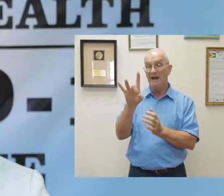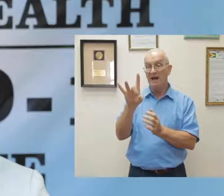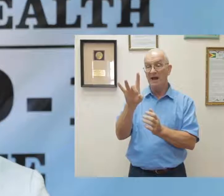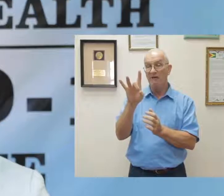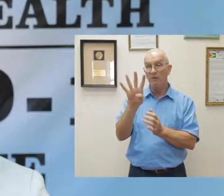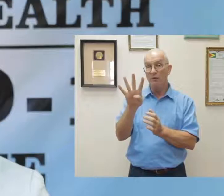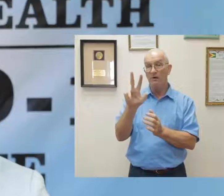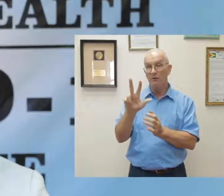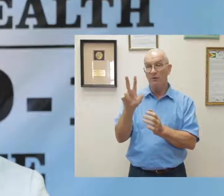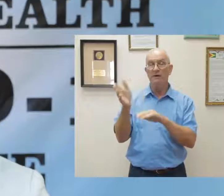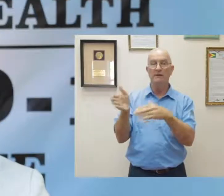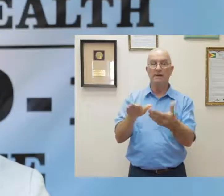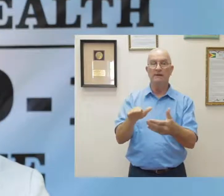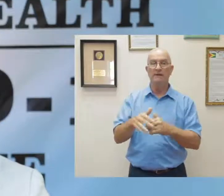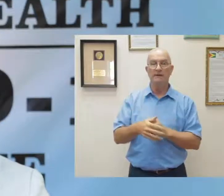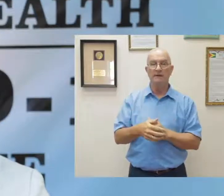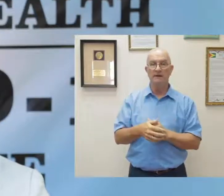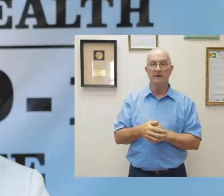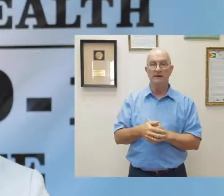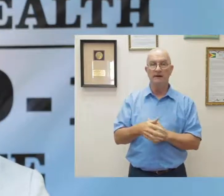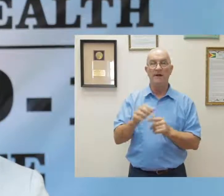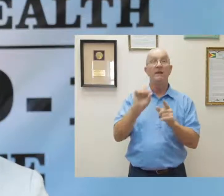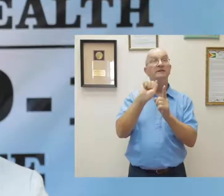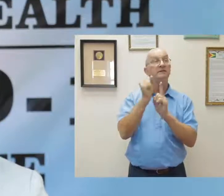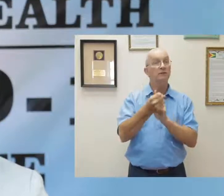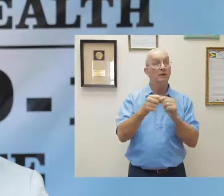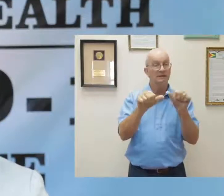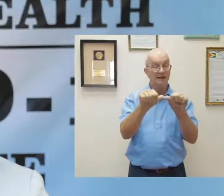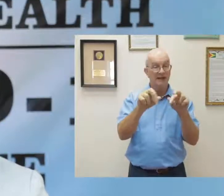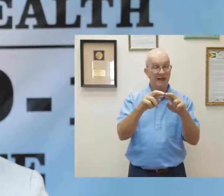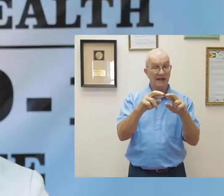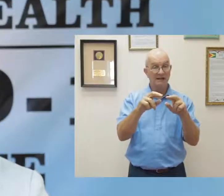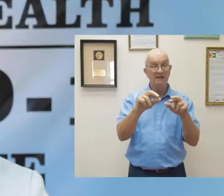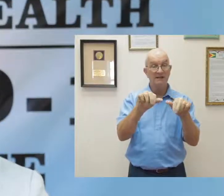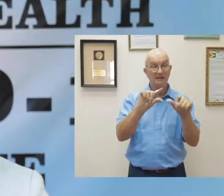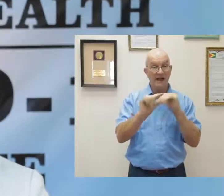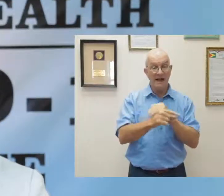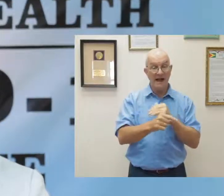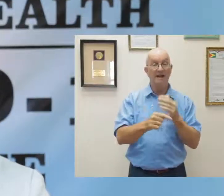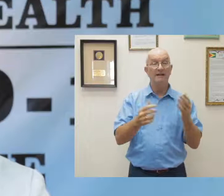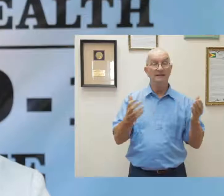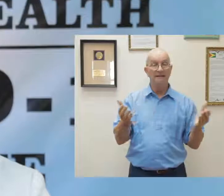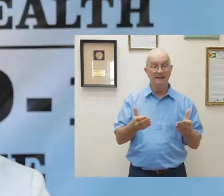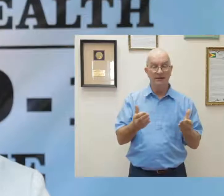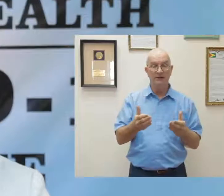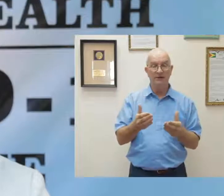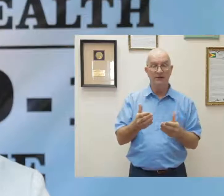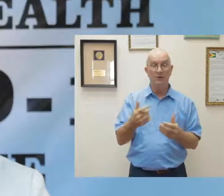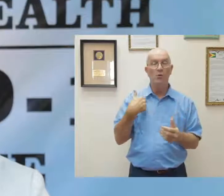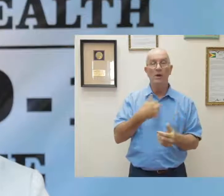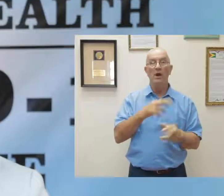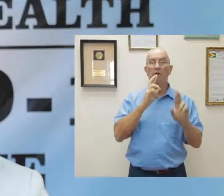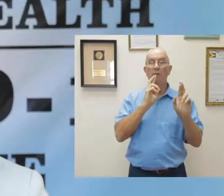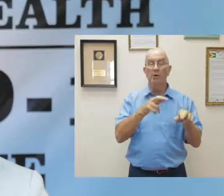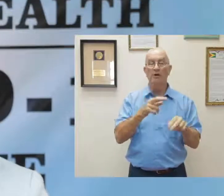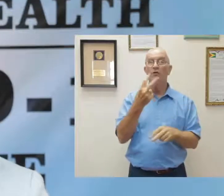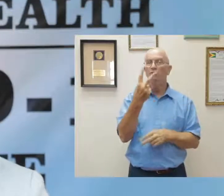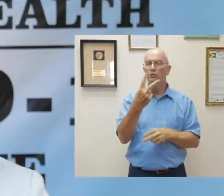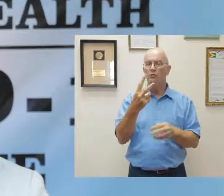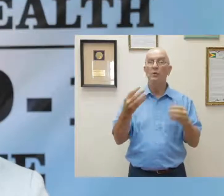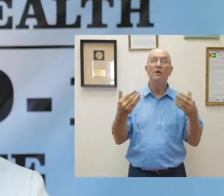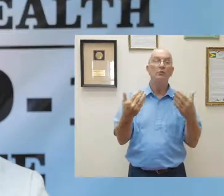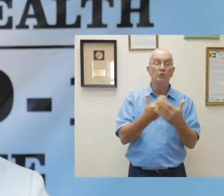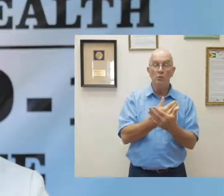125,843 deaths. The situation in Guyana is as follows. We are reporting 2 new